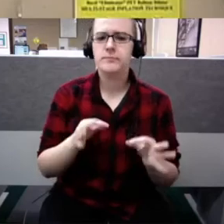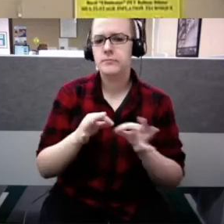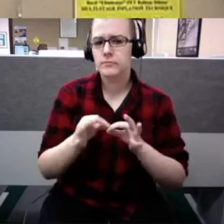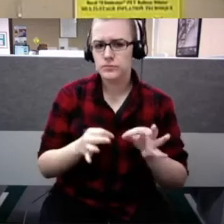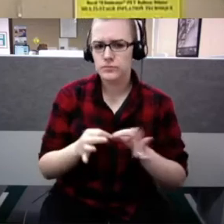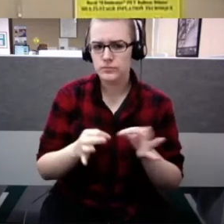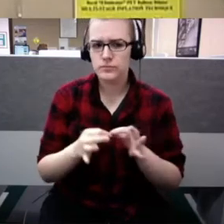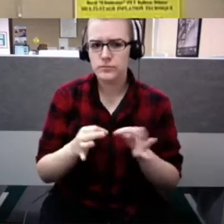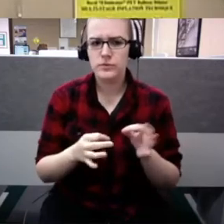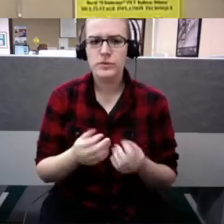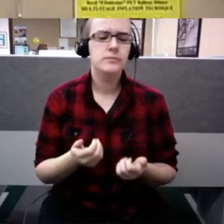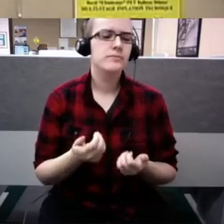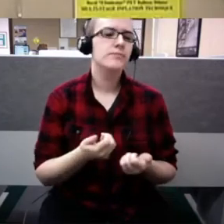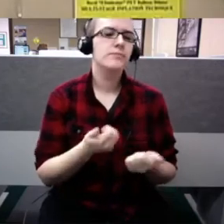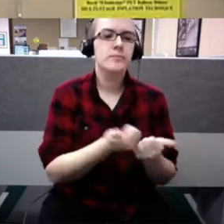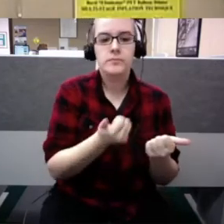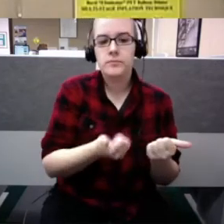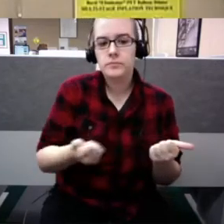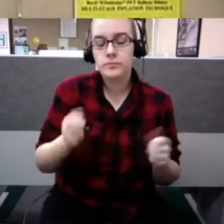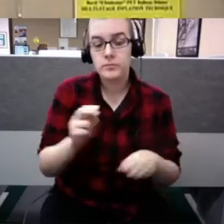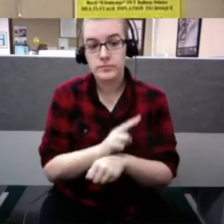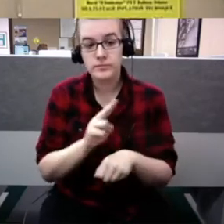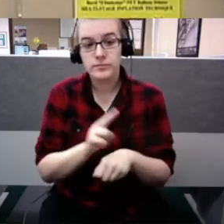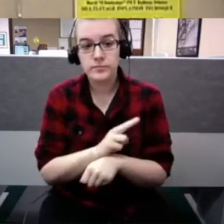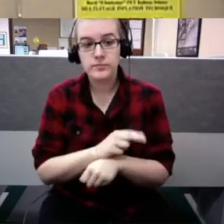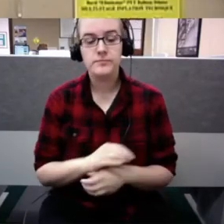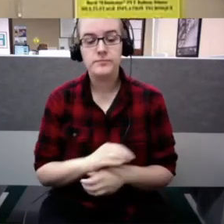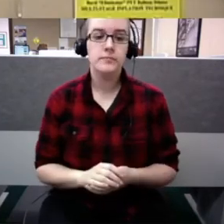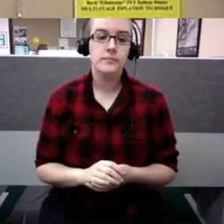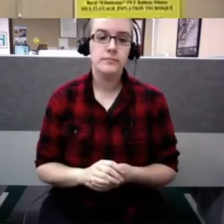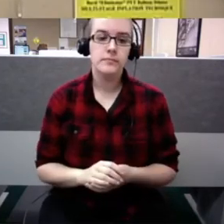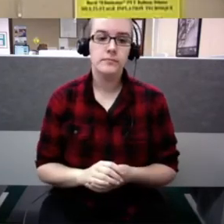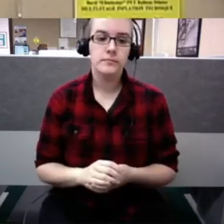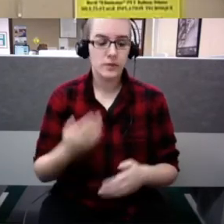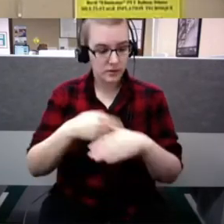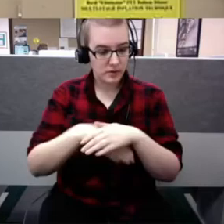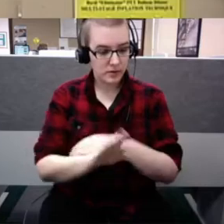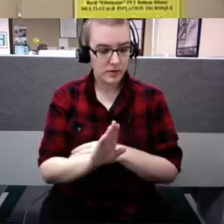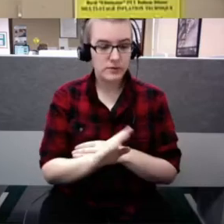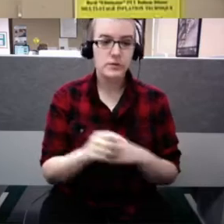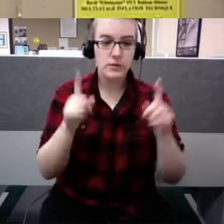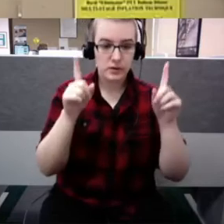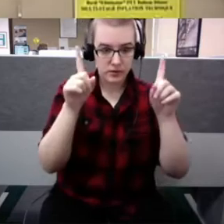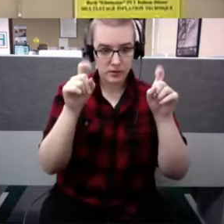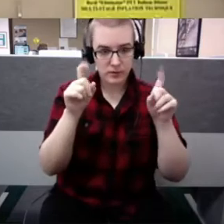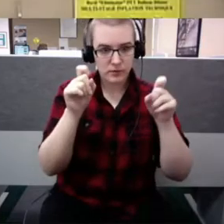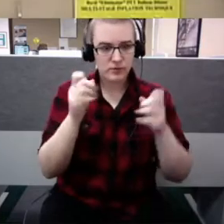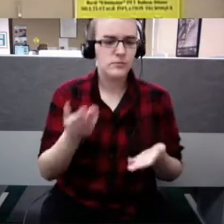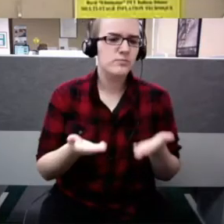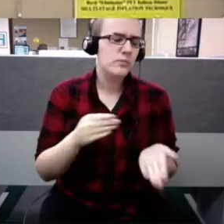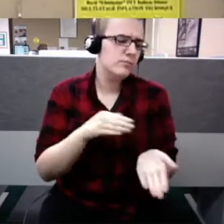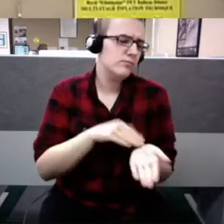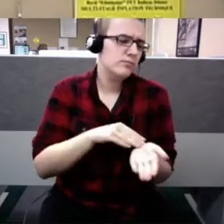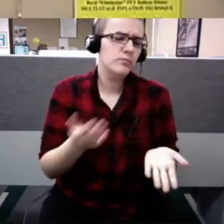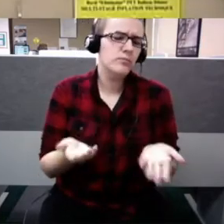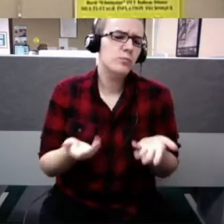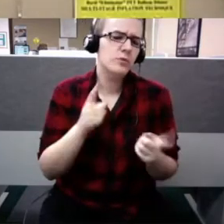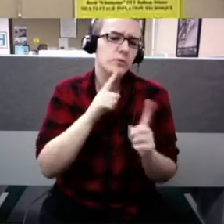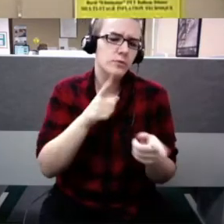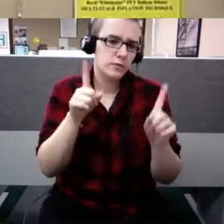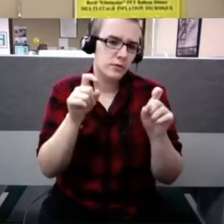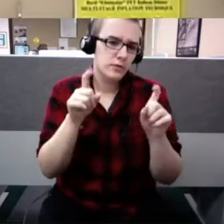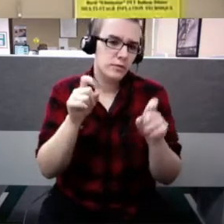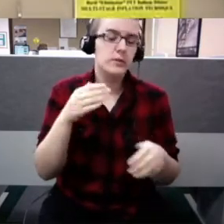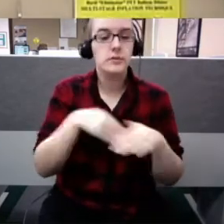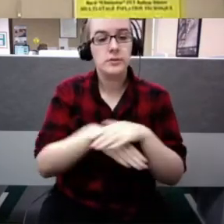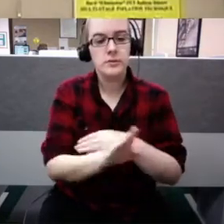things about some of the equipment we use and what to expect when you come in for a couple of tests your doctor might order. We're